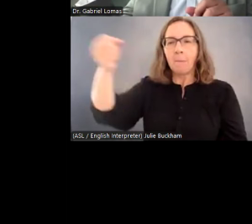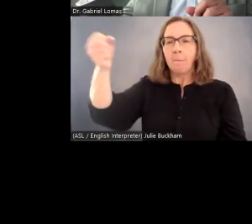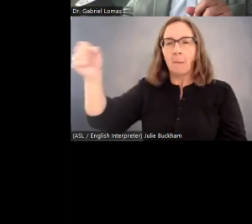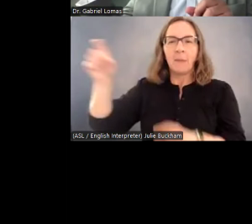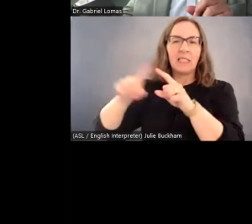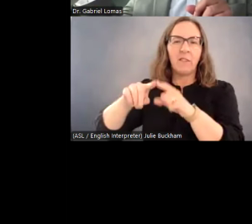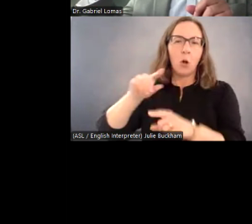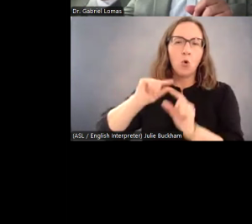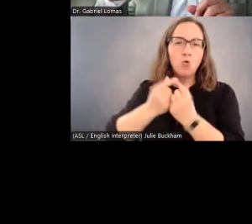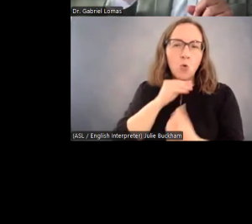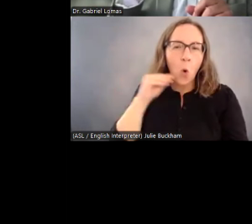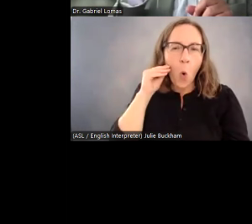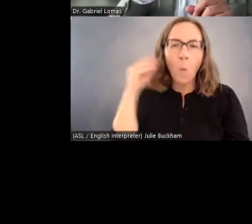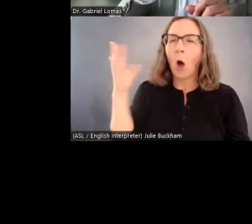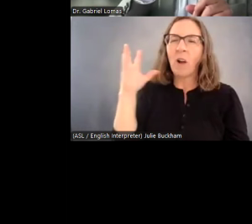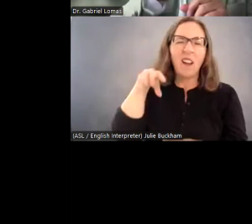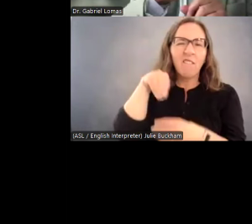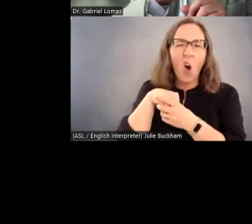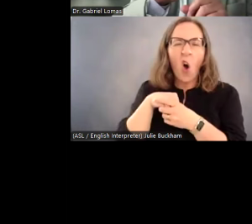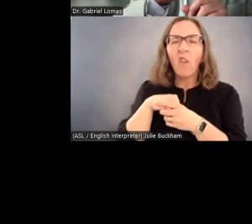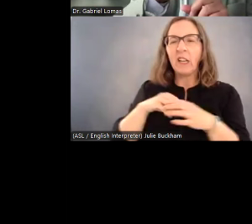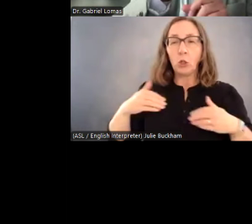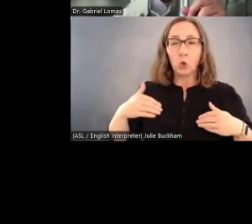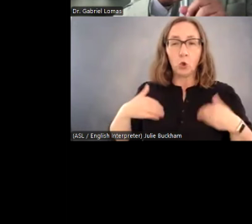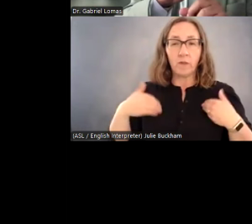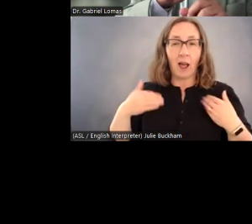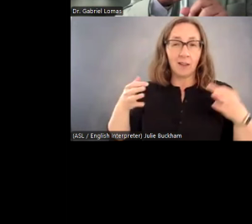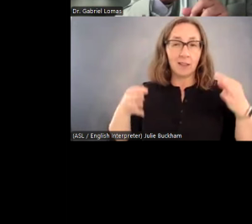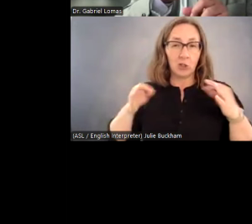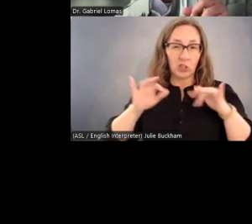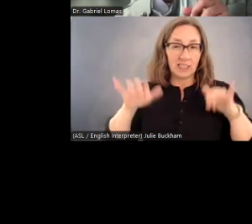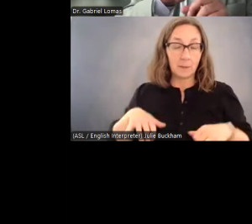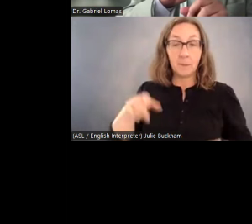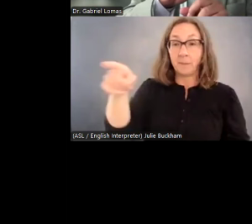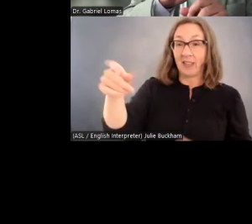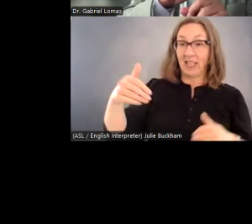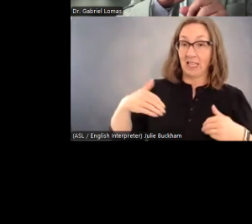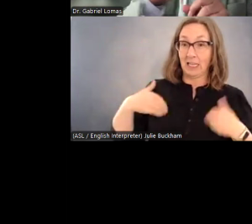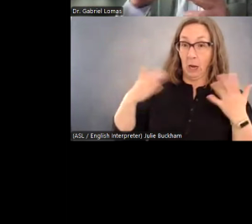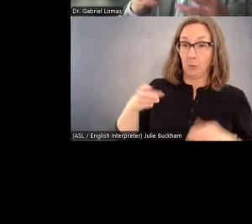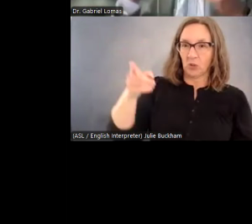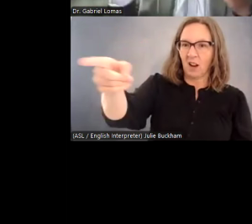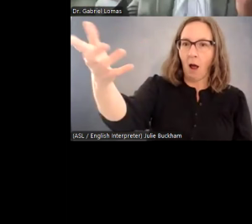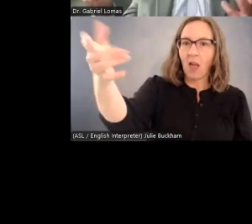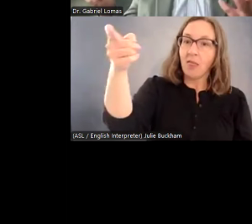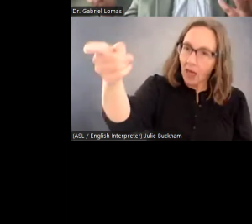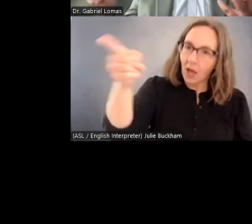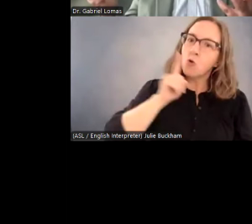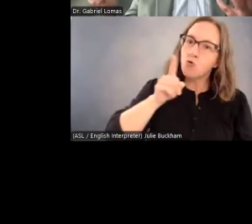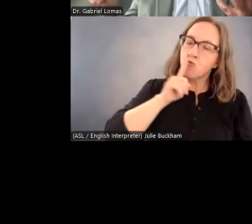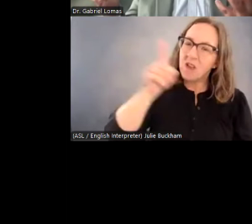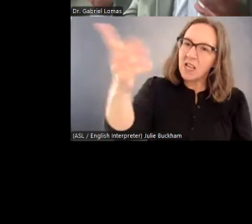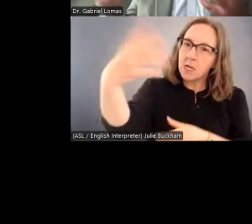justice system. And so really, in my mind, the younger person was more of the aggressor. Greg was looking